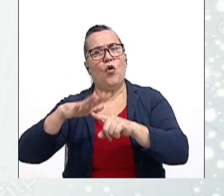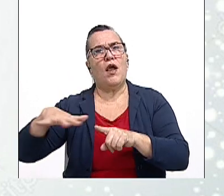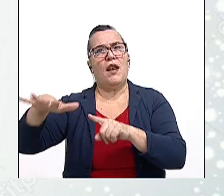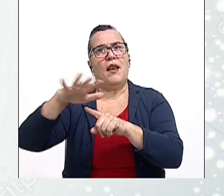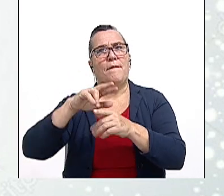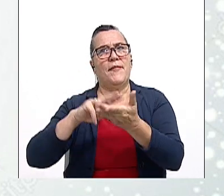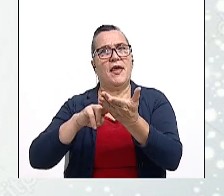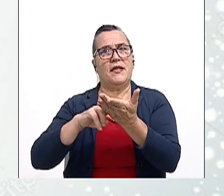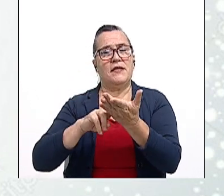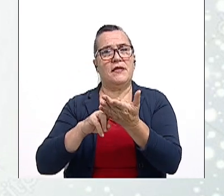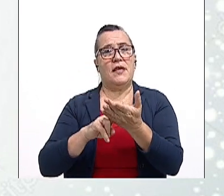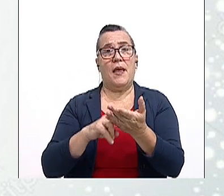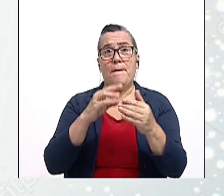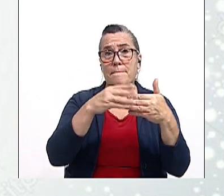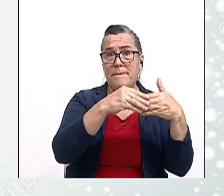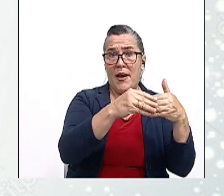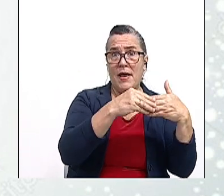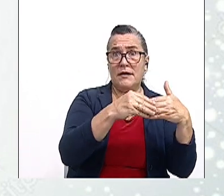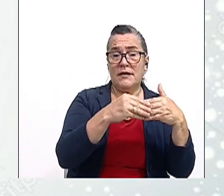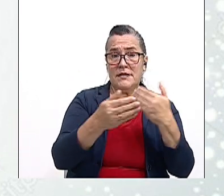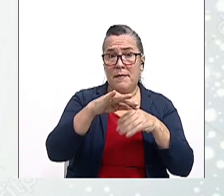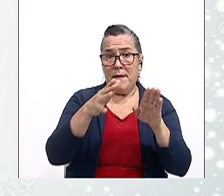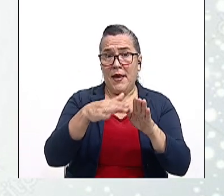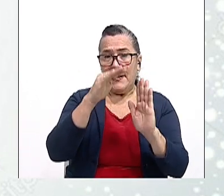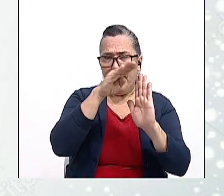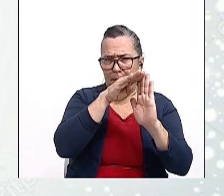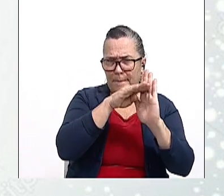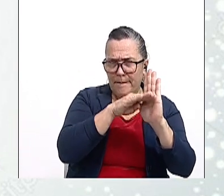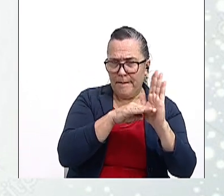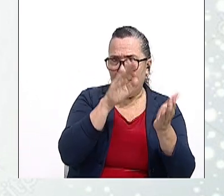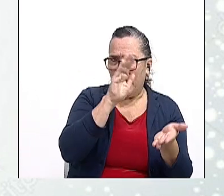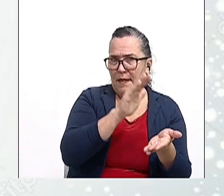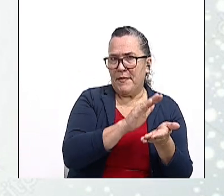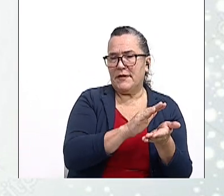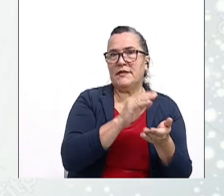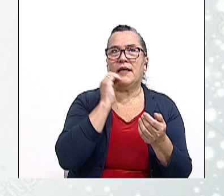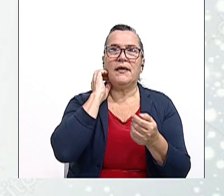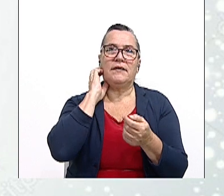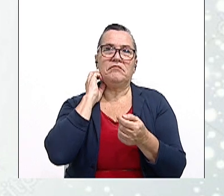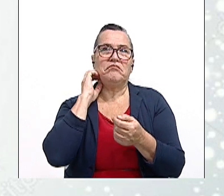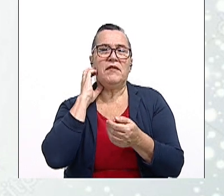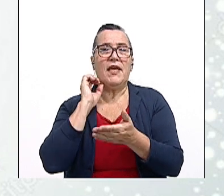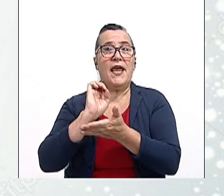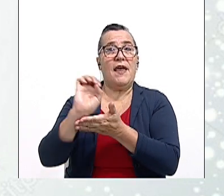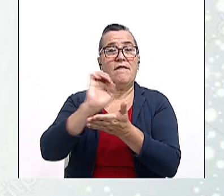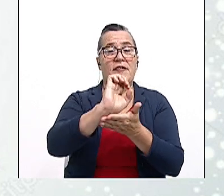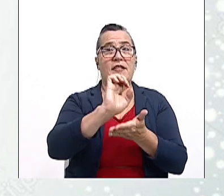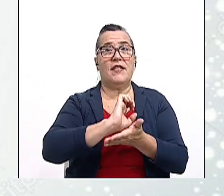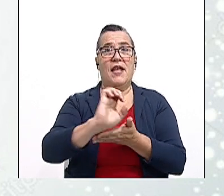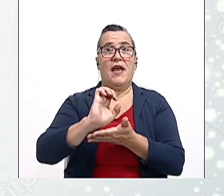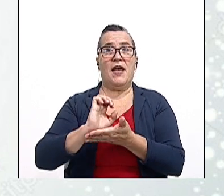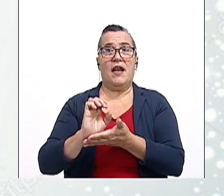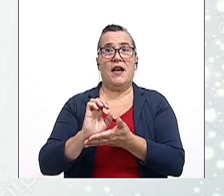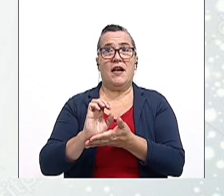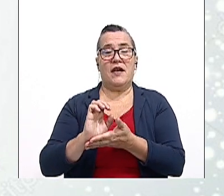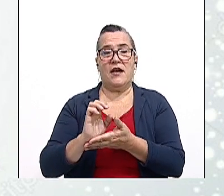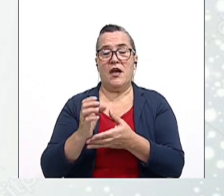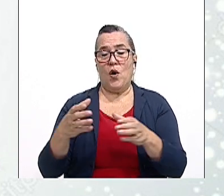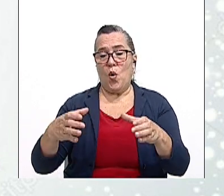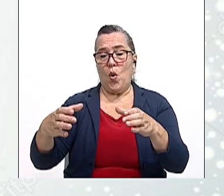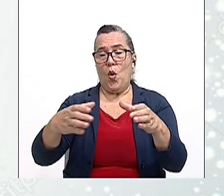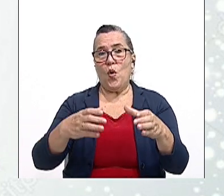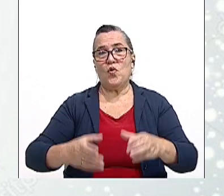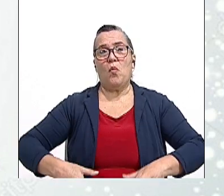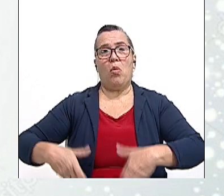Minimize plastic and packaging. And avoiding disposable dinnerware. What do you